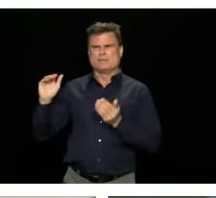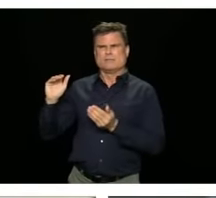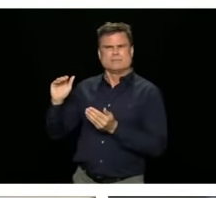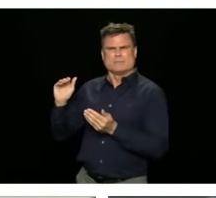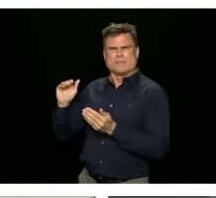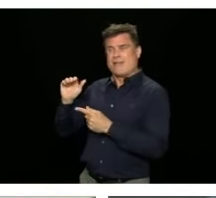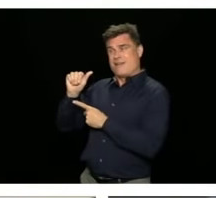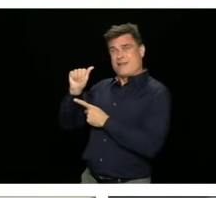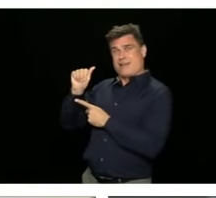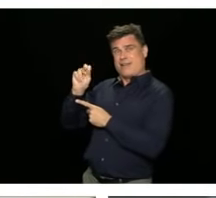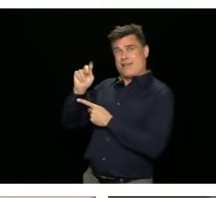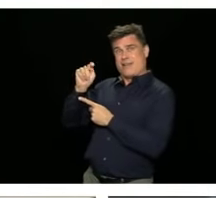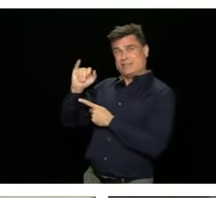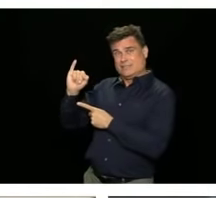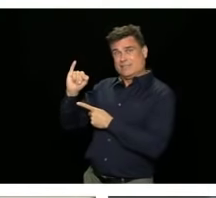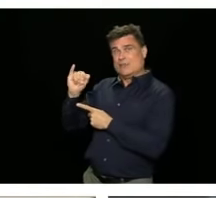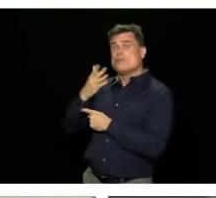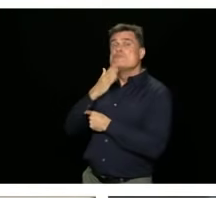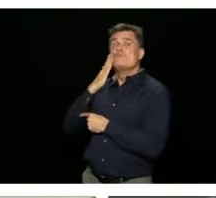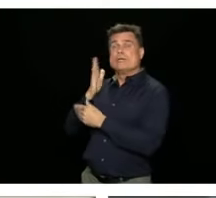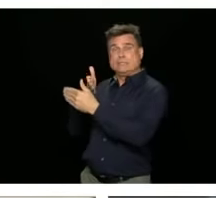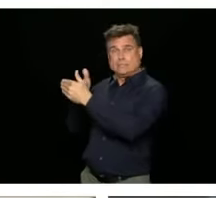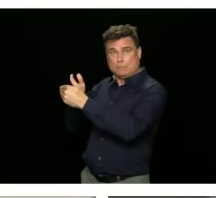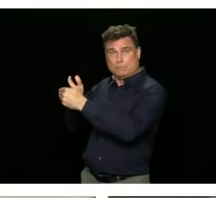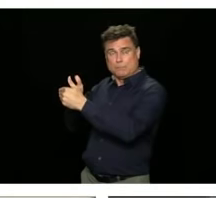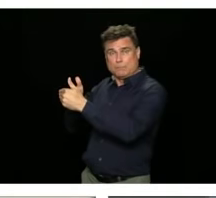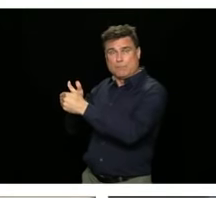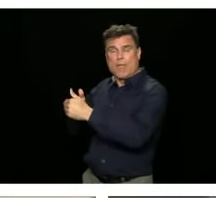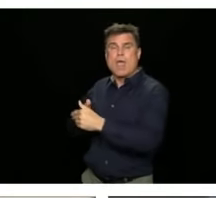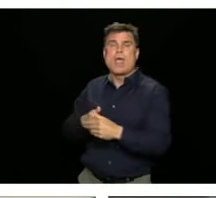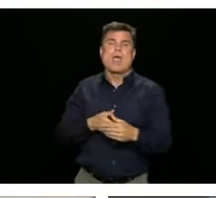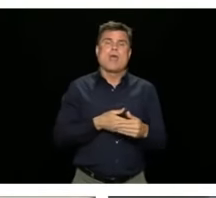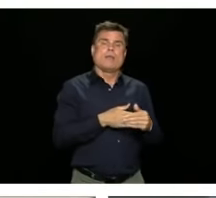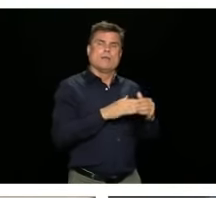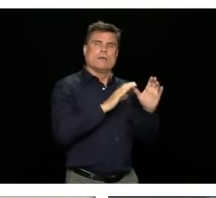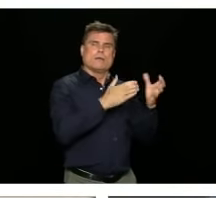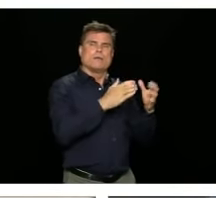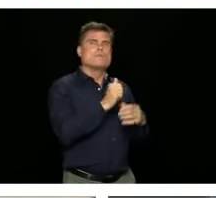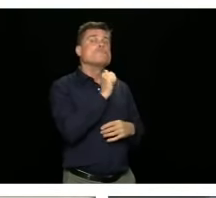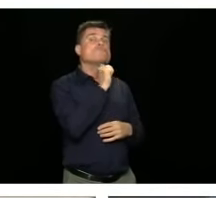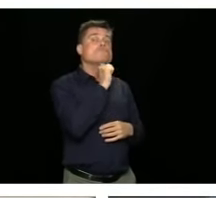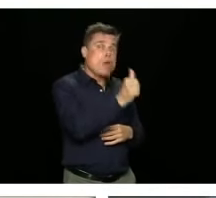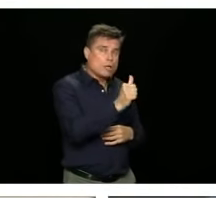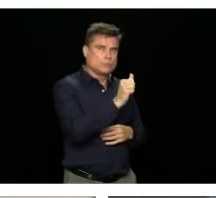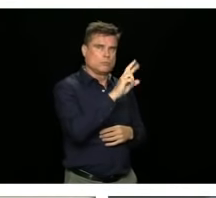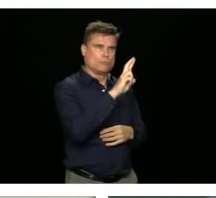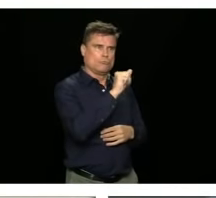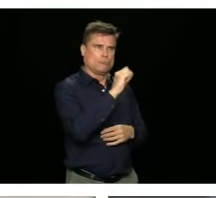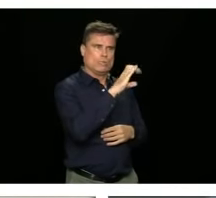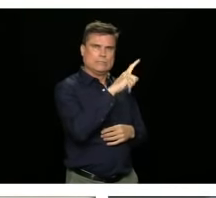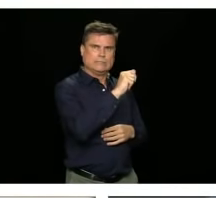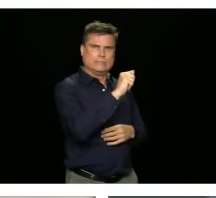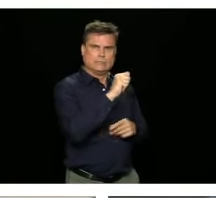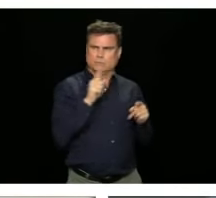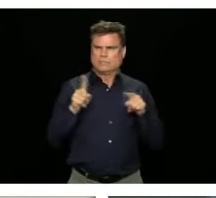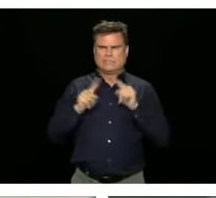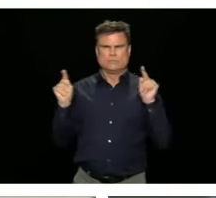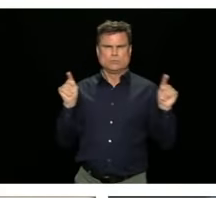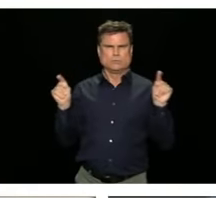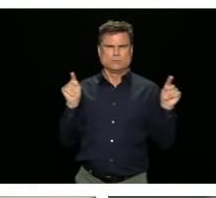this question will be best directed to Dr. Ismael Traore or Patricia Kakarka. Which one of you would like to start